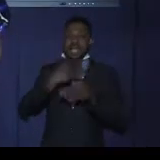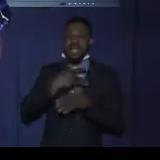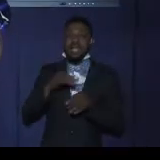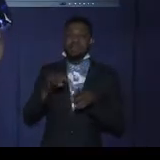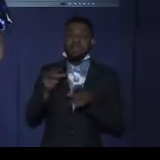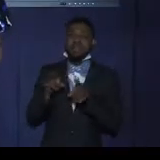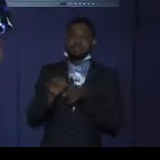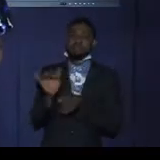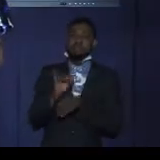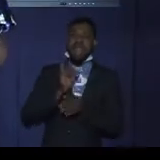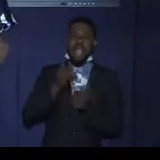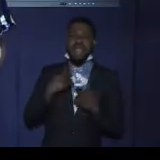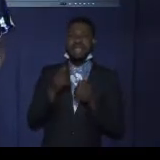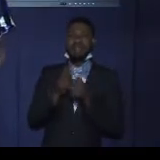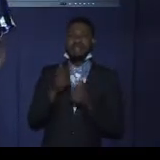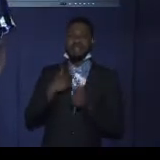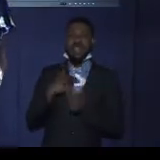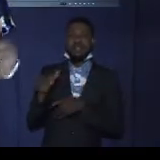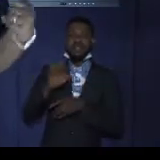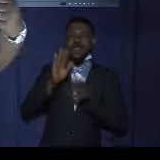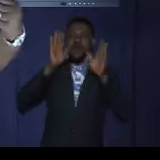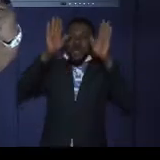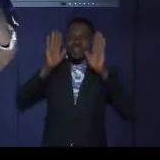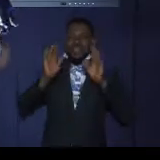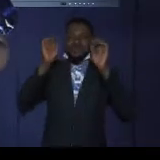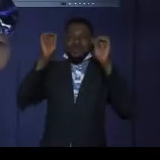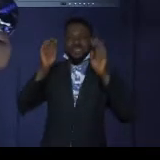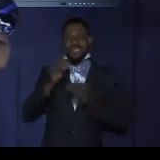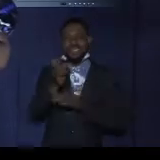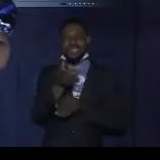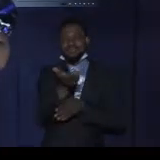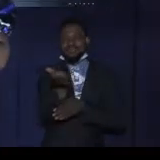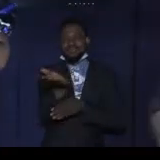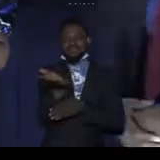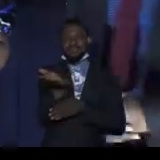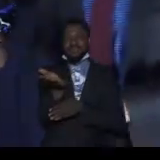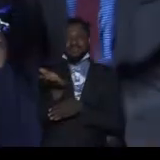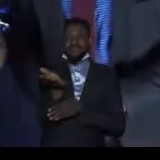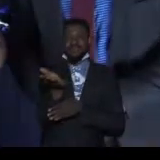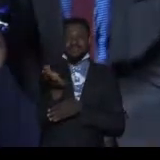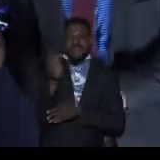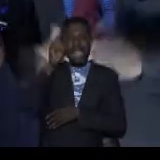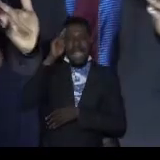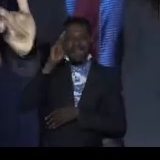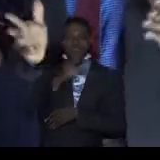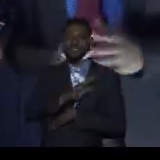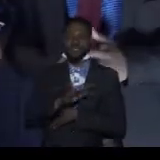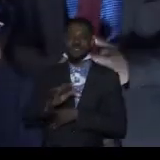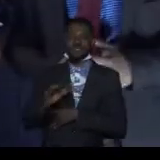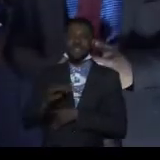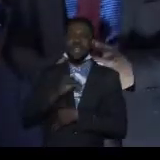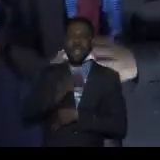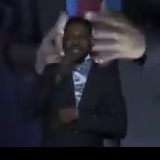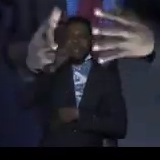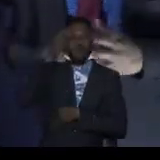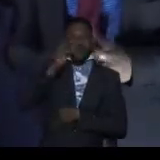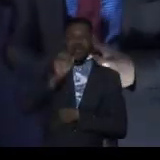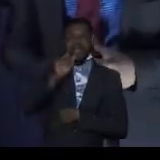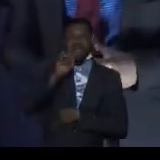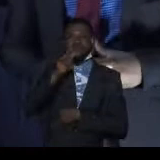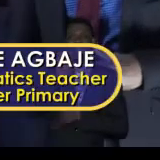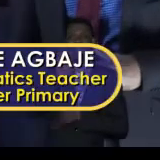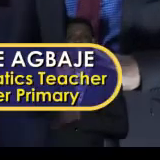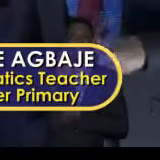teacher, and as usual, I have with me your wonderful teachers. Hello children, I am